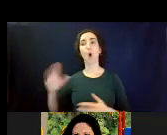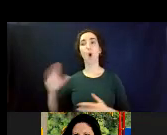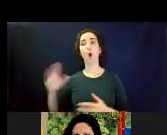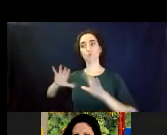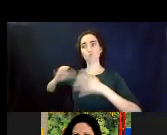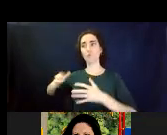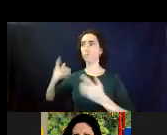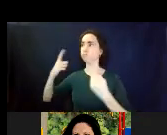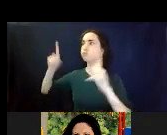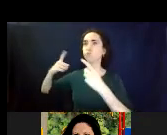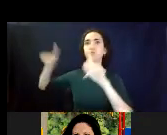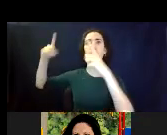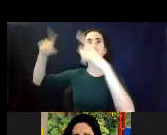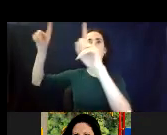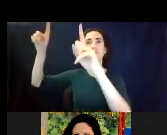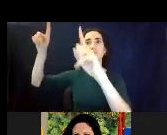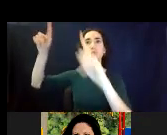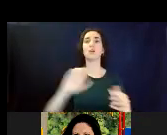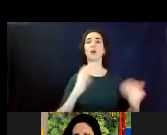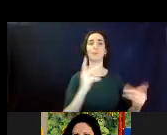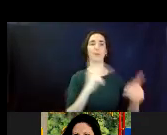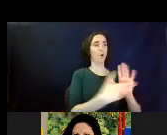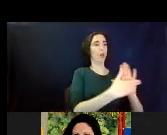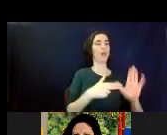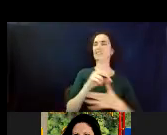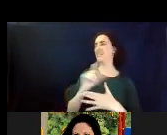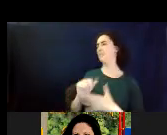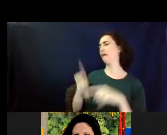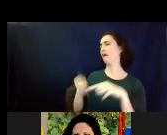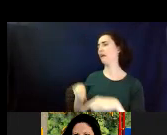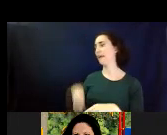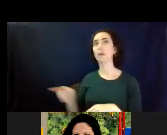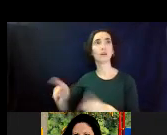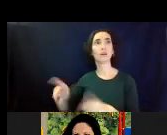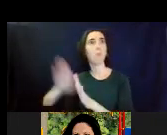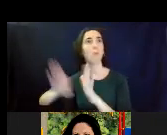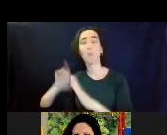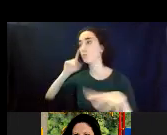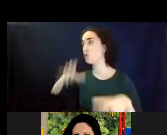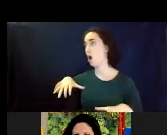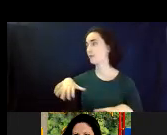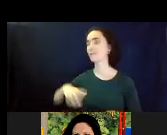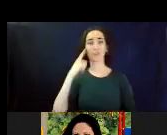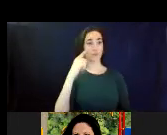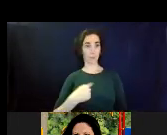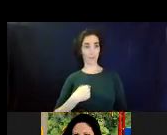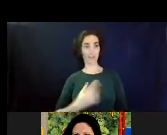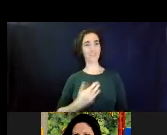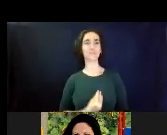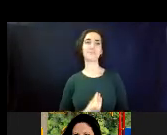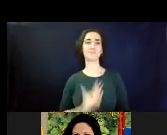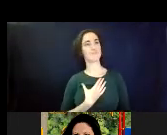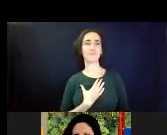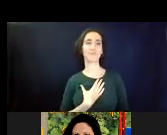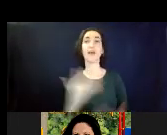as their success ran counter to the stereotypes about disability. And I know for me at least, it's comforting to know that people